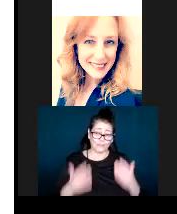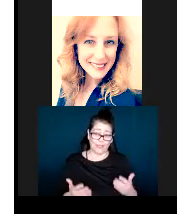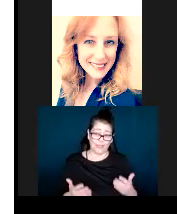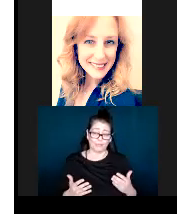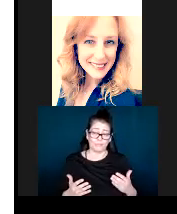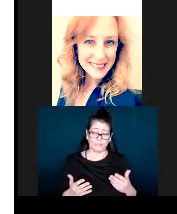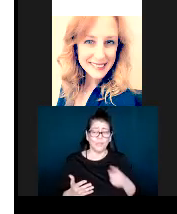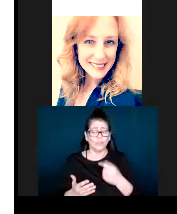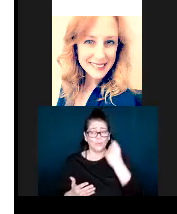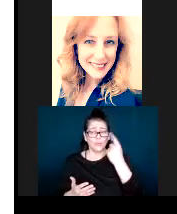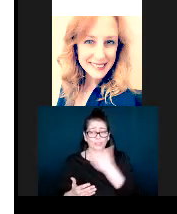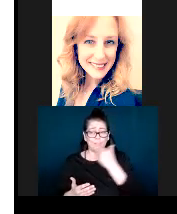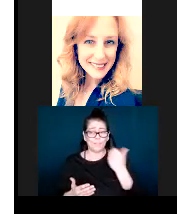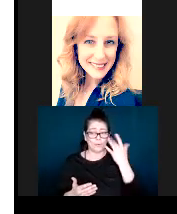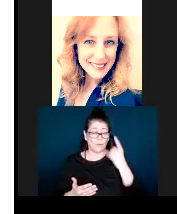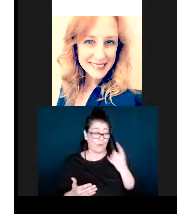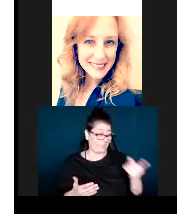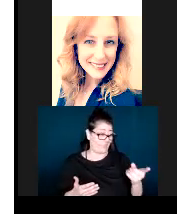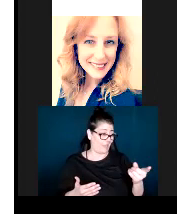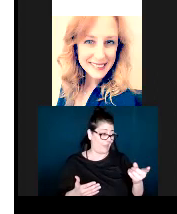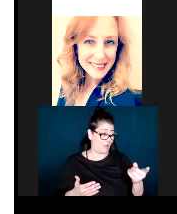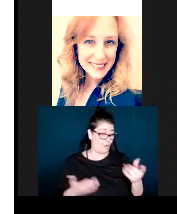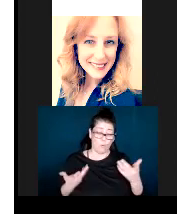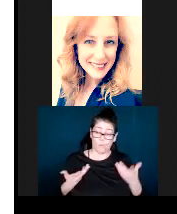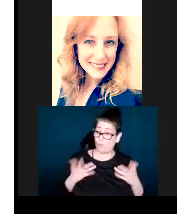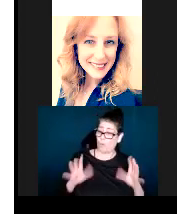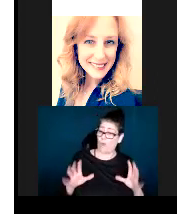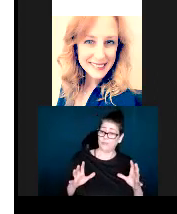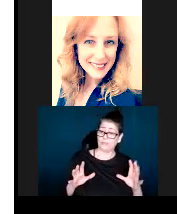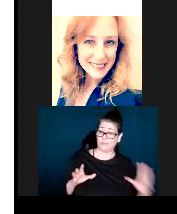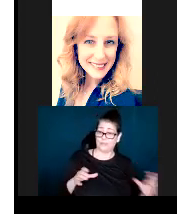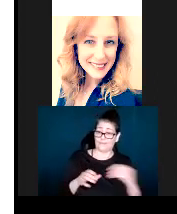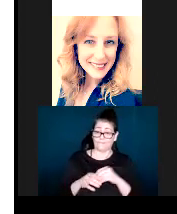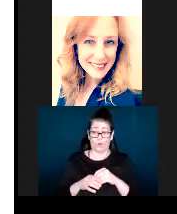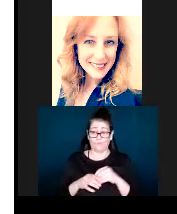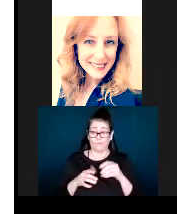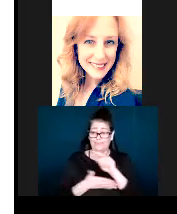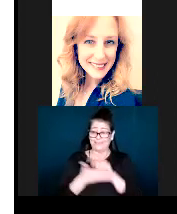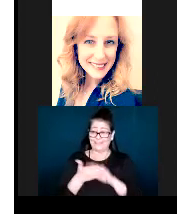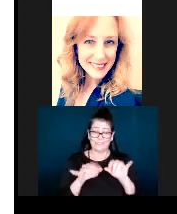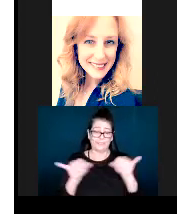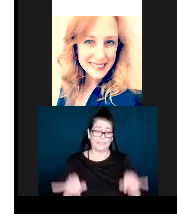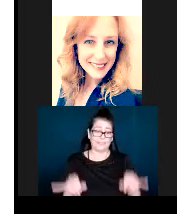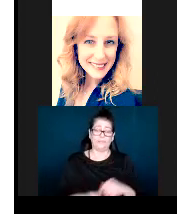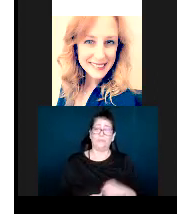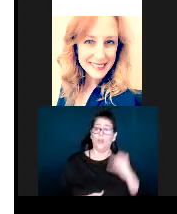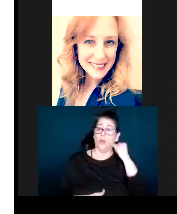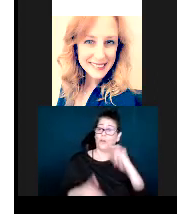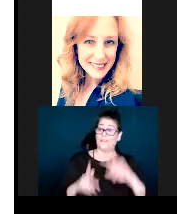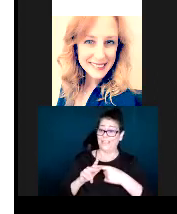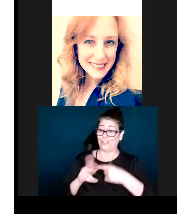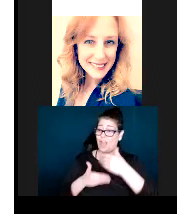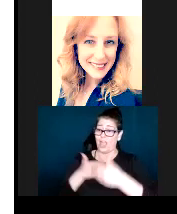may not want to engage in the legal system, or why they may start to engage and then decide they don't want